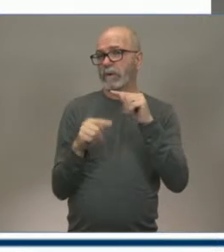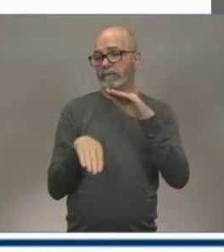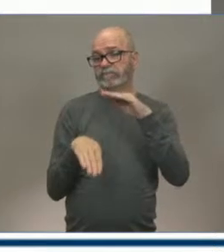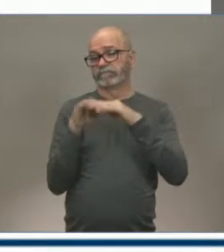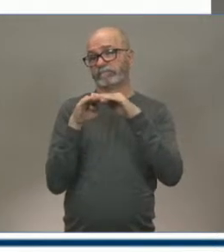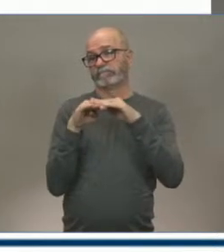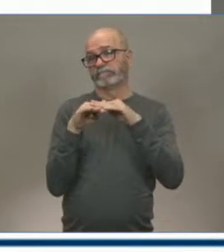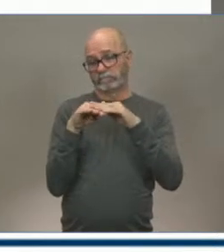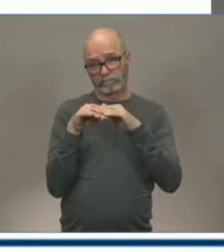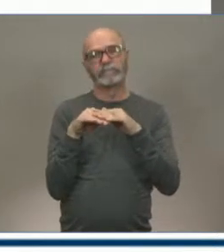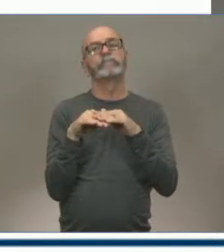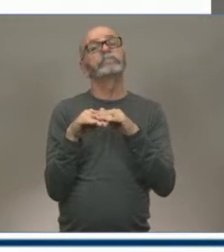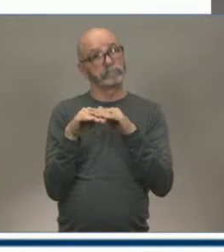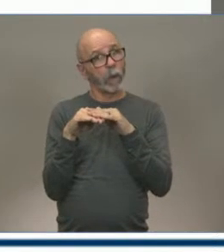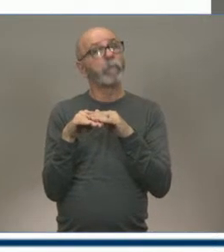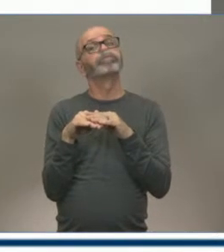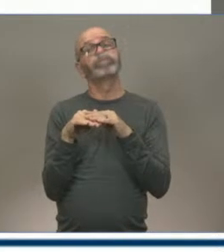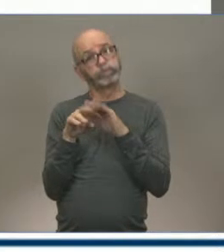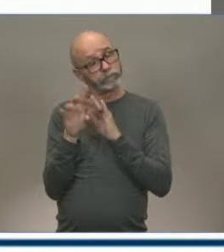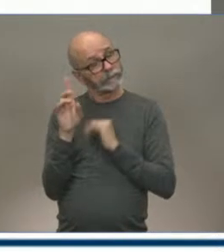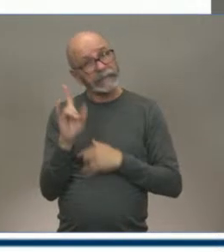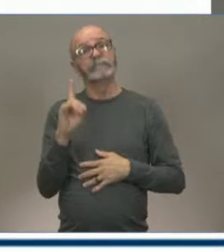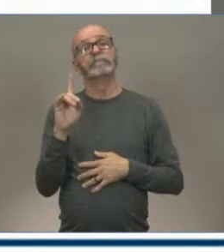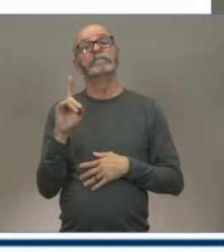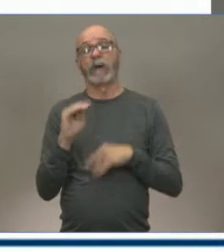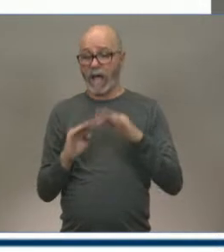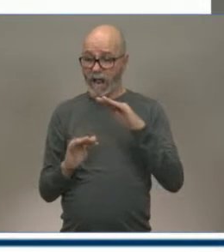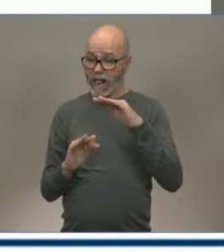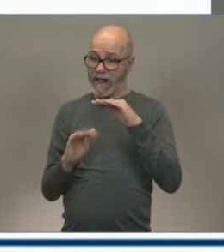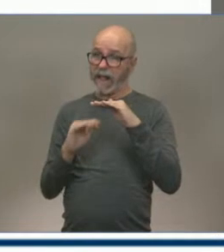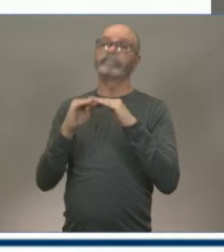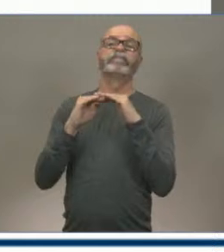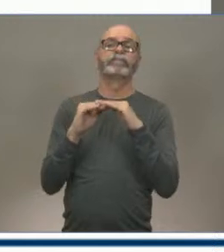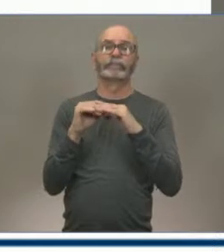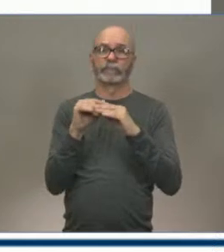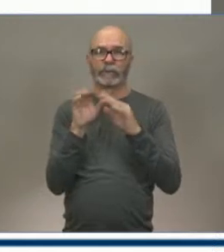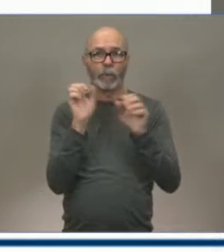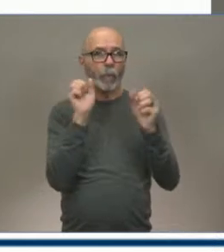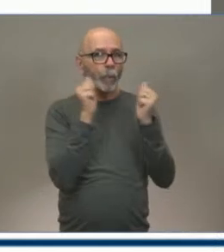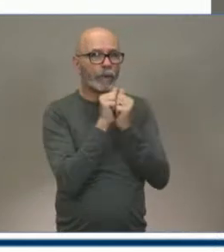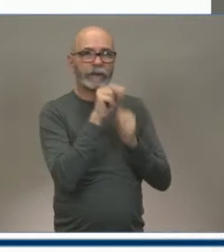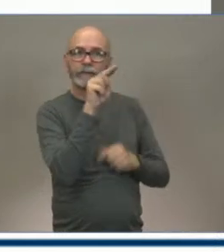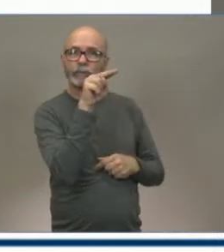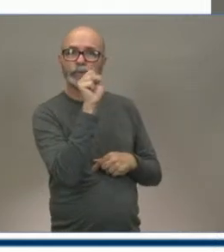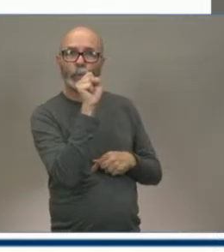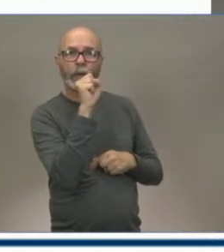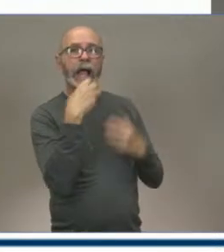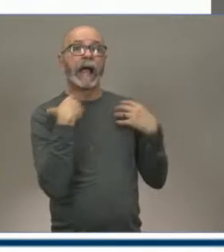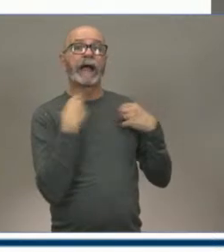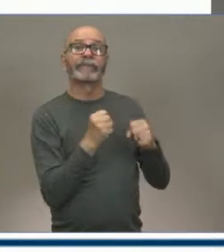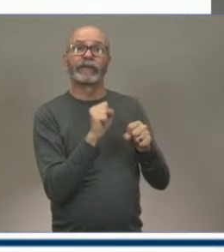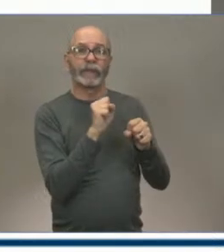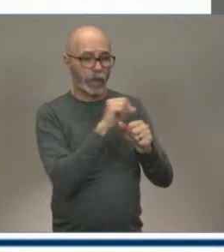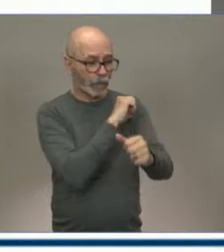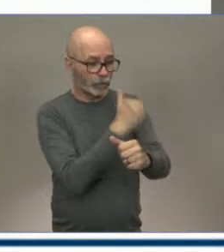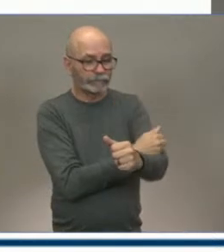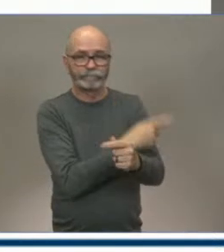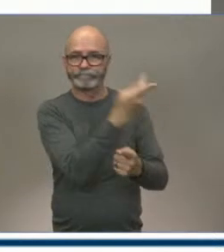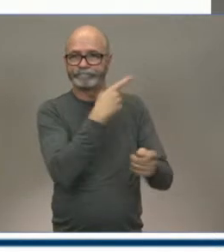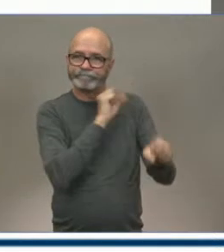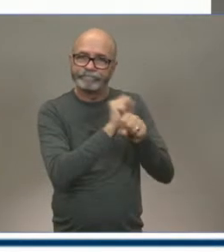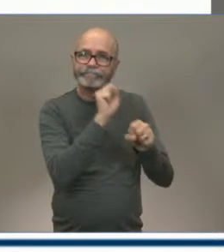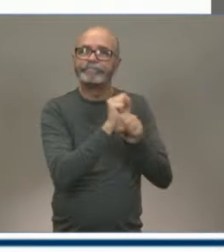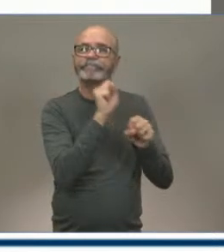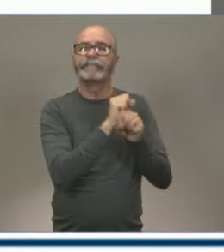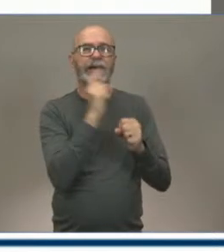met that target. We've continued to work with the Nova Scotia Health Authority and with long-term care facilities. Every day there was a roster